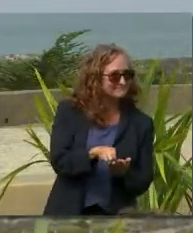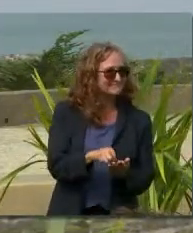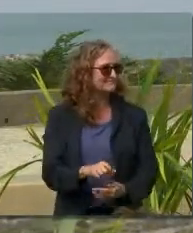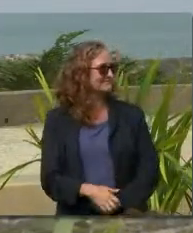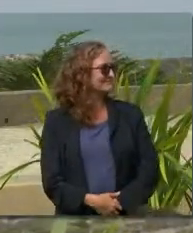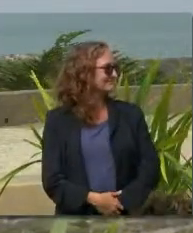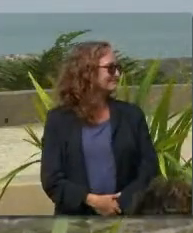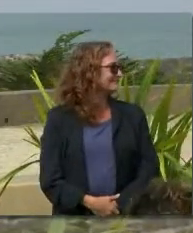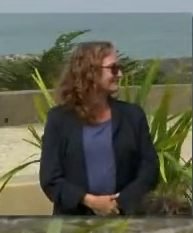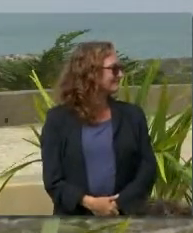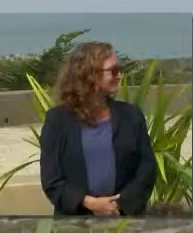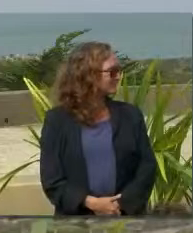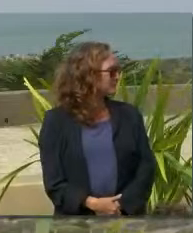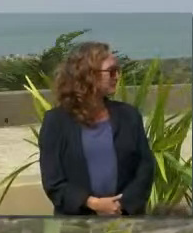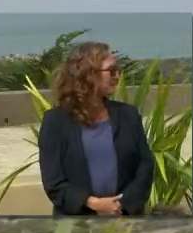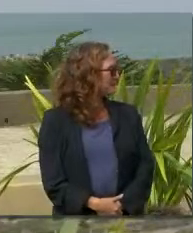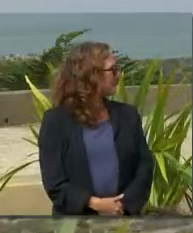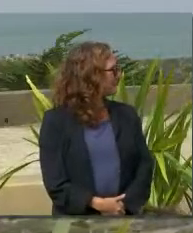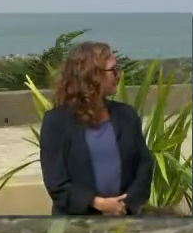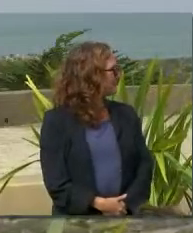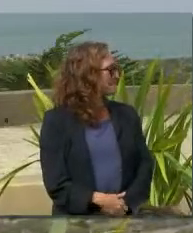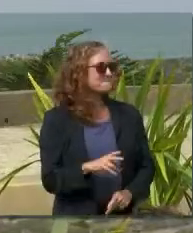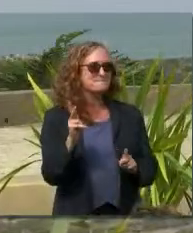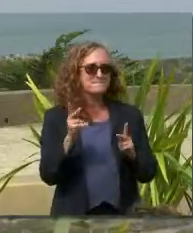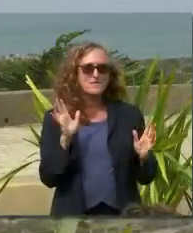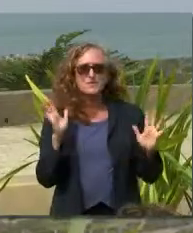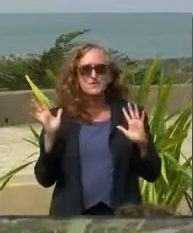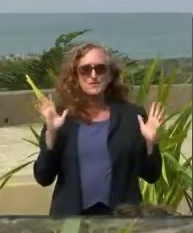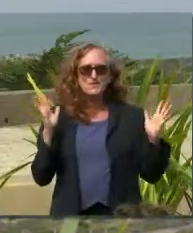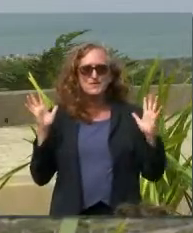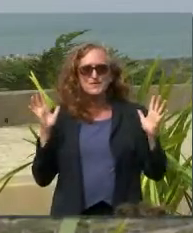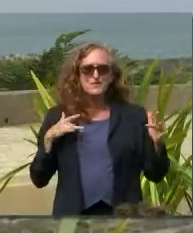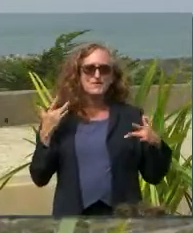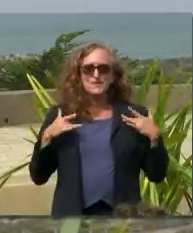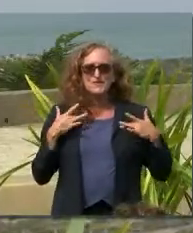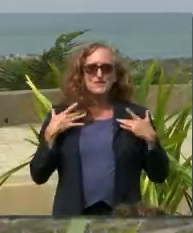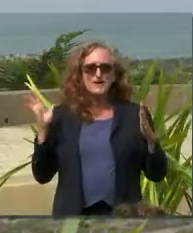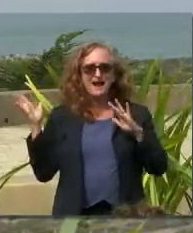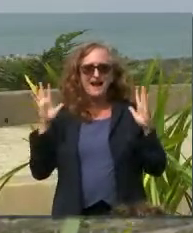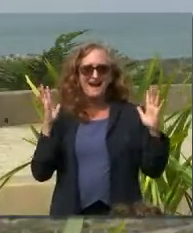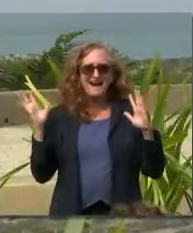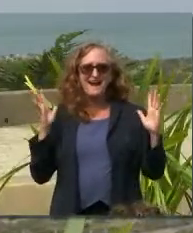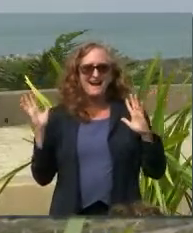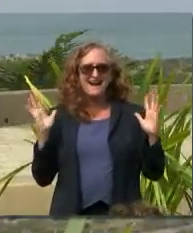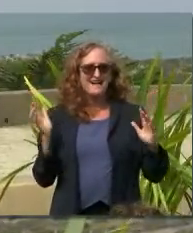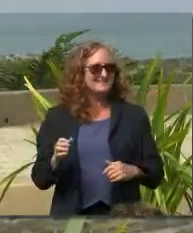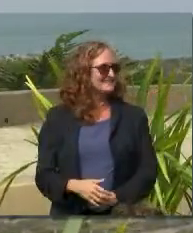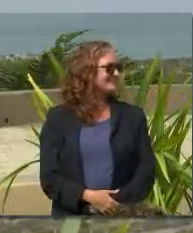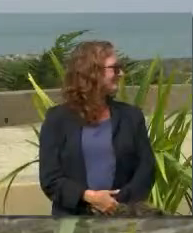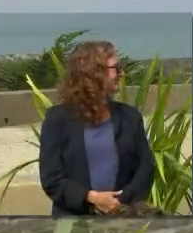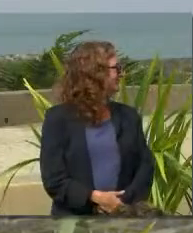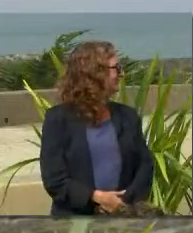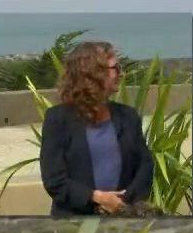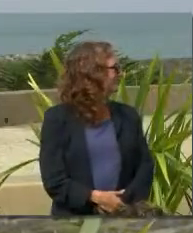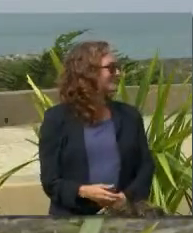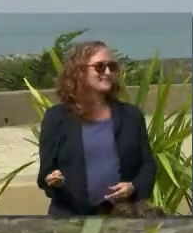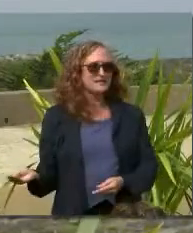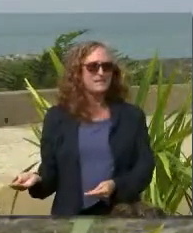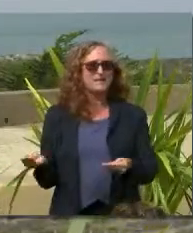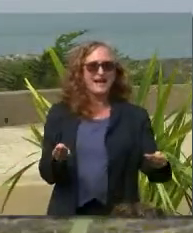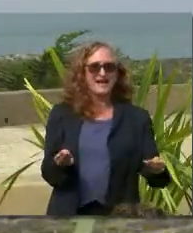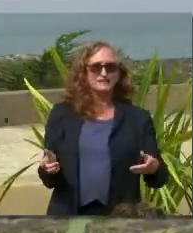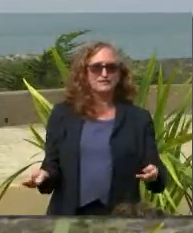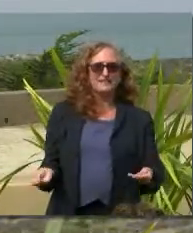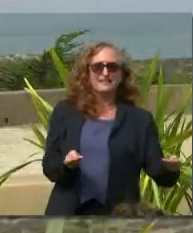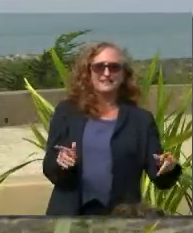many we got? Just one? Just one. Okay. That's it. Why don't we go? We'll go this way. Go to the left. Go to We're the going left. to the left. We'll give this